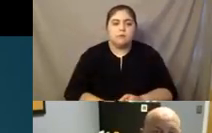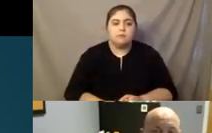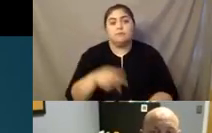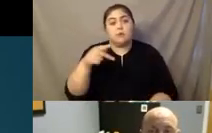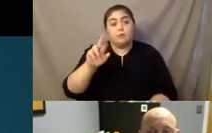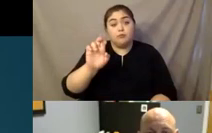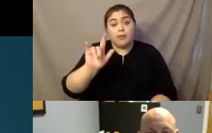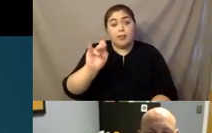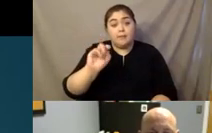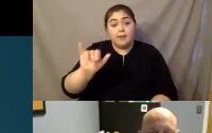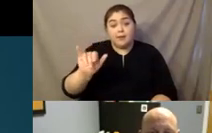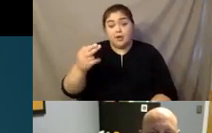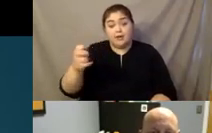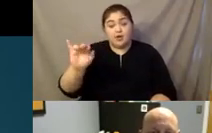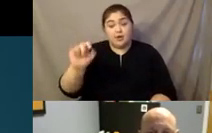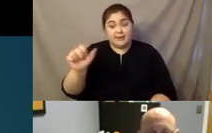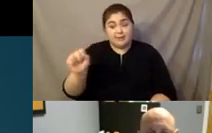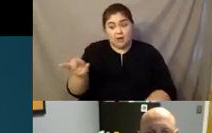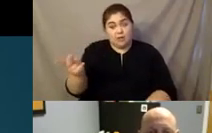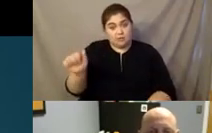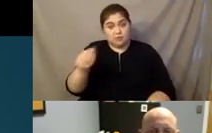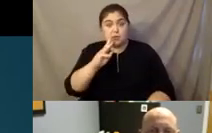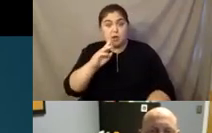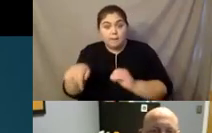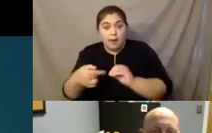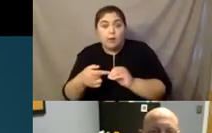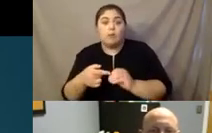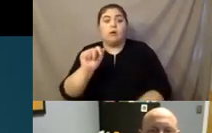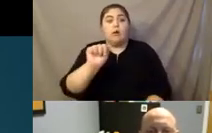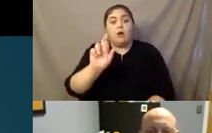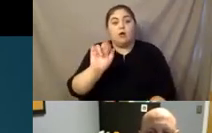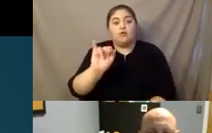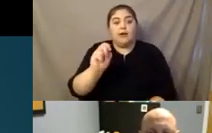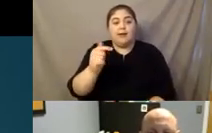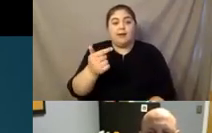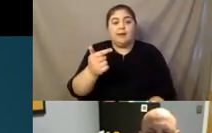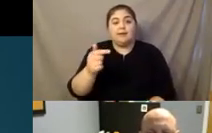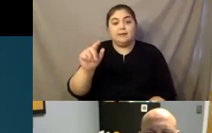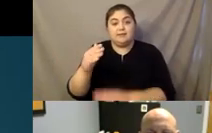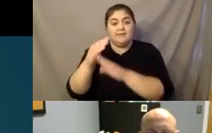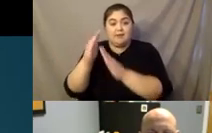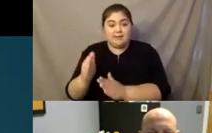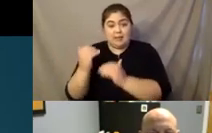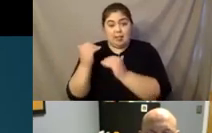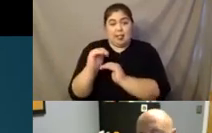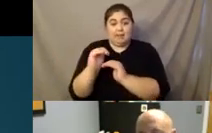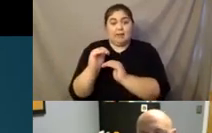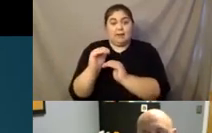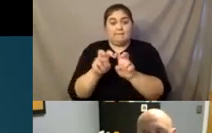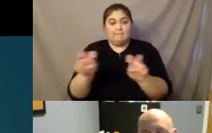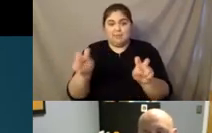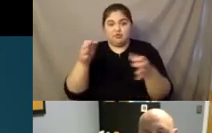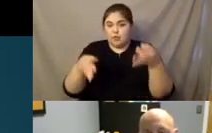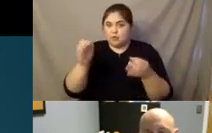preliminary hearings that Jordan and Melanie were talking about, arraignments of defendants, limited number of bench trials in civil matters, no